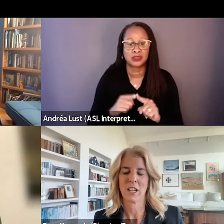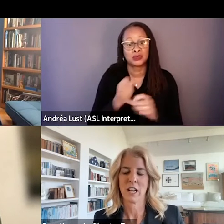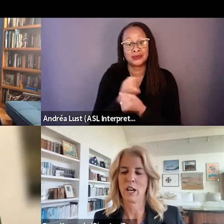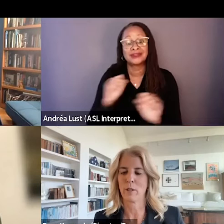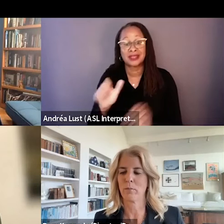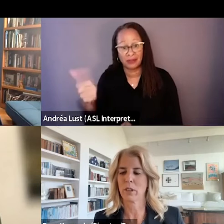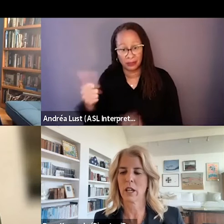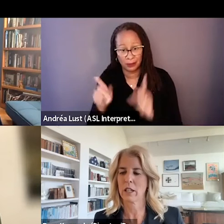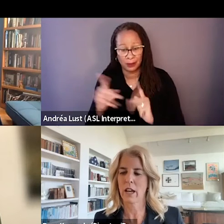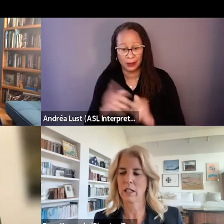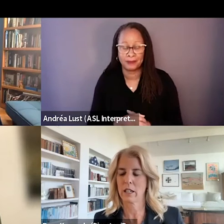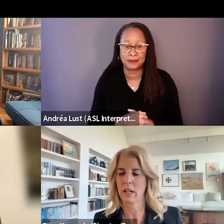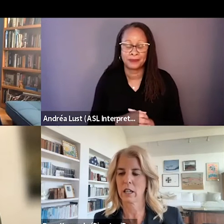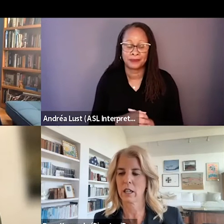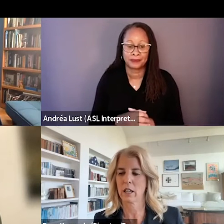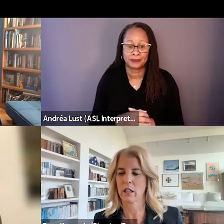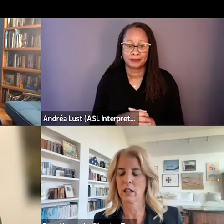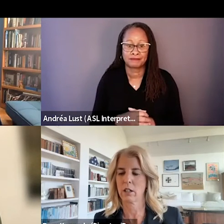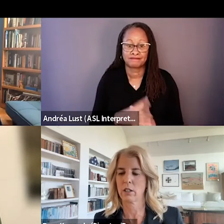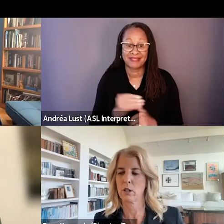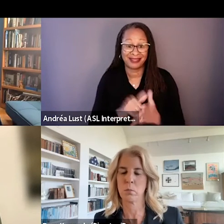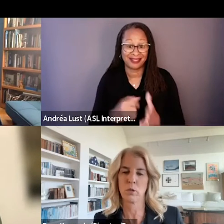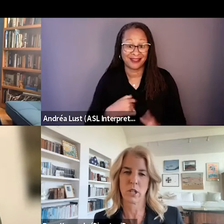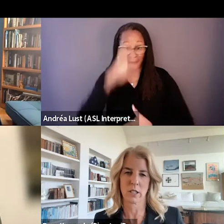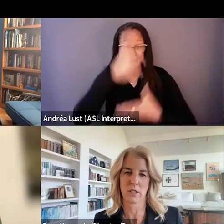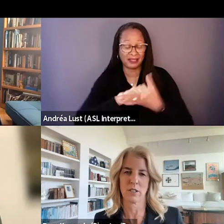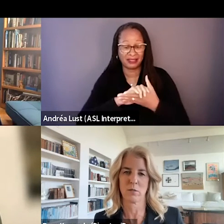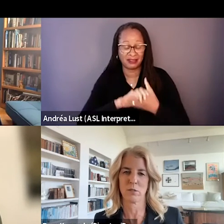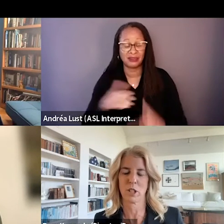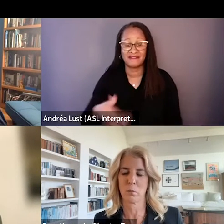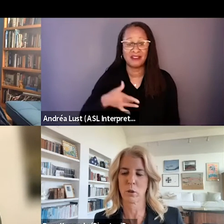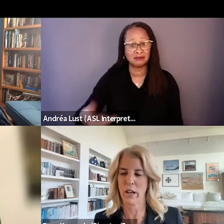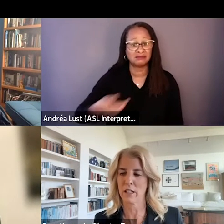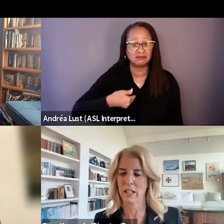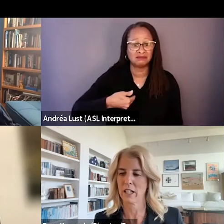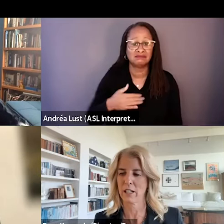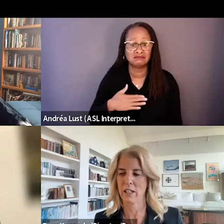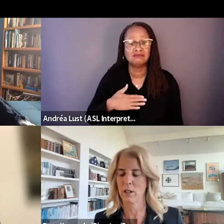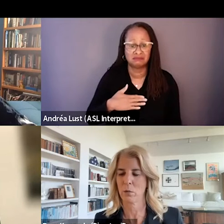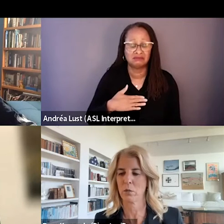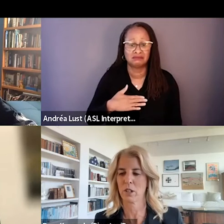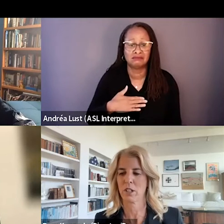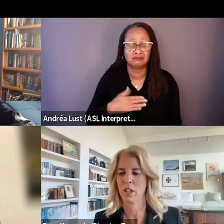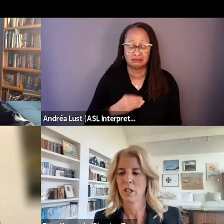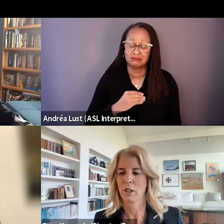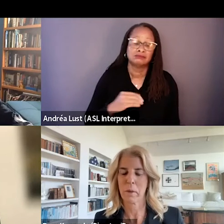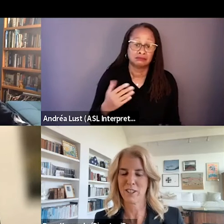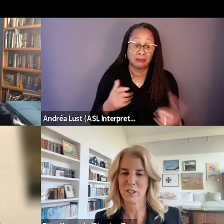others. And that, I think, just moved us, you know, profoundly, and we